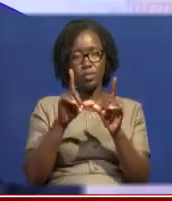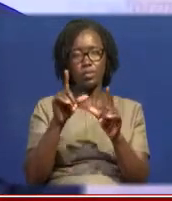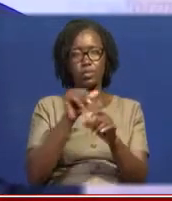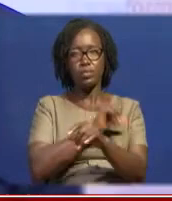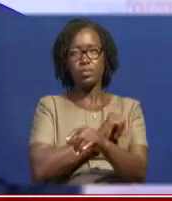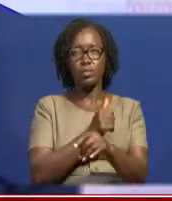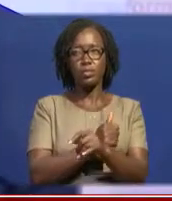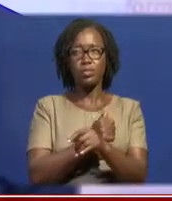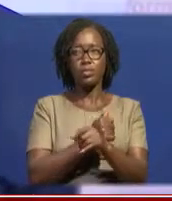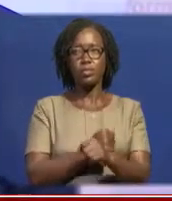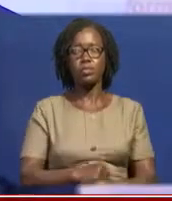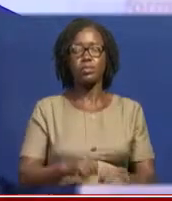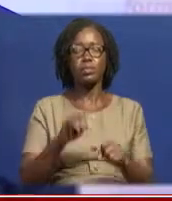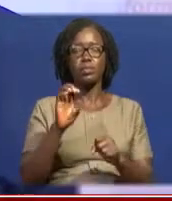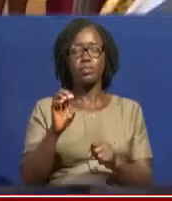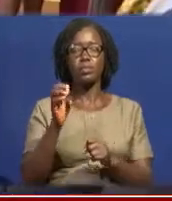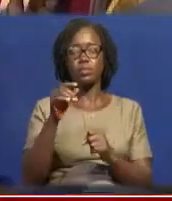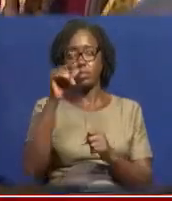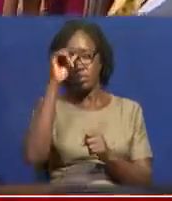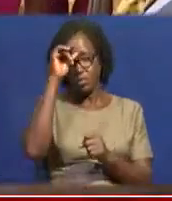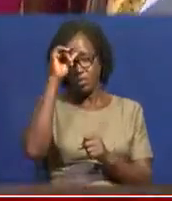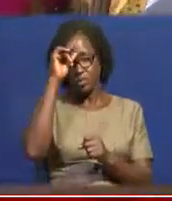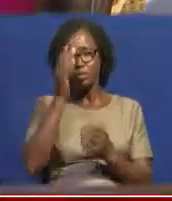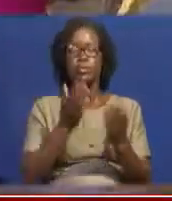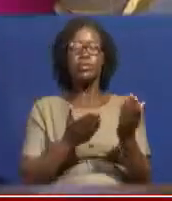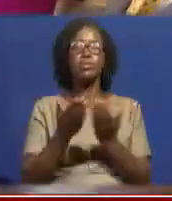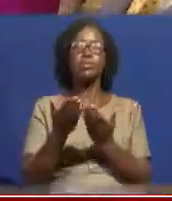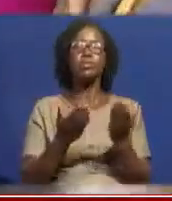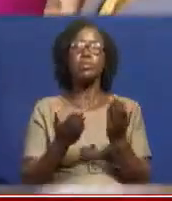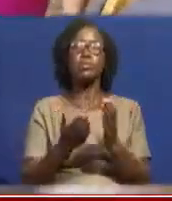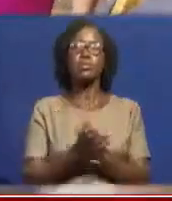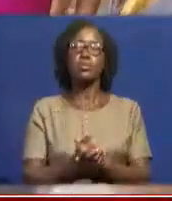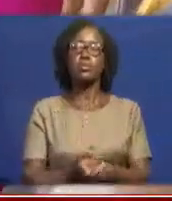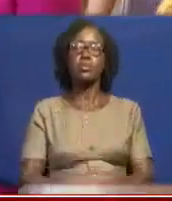authority for enabling of e-government services. Alan Oko, Prime Edition.